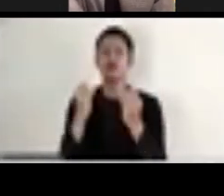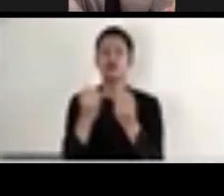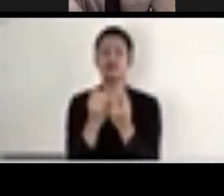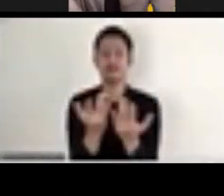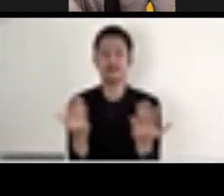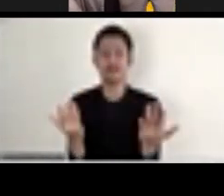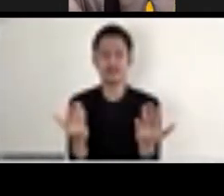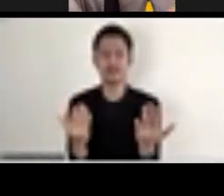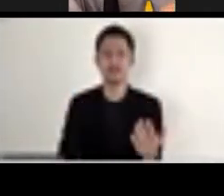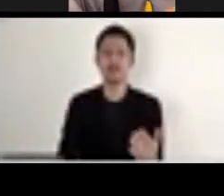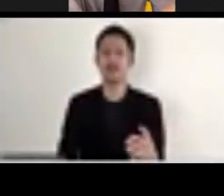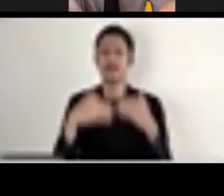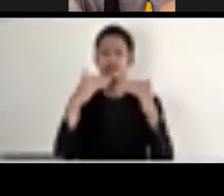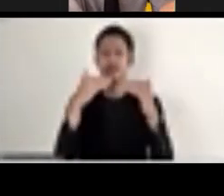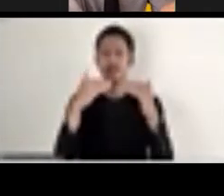Ice